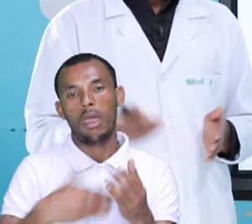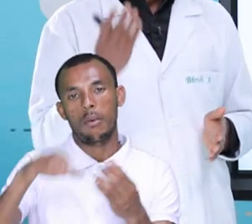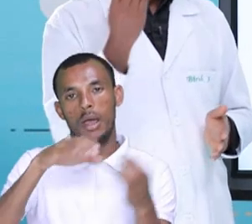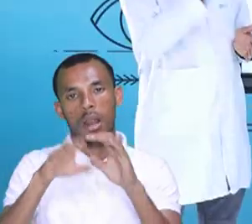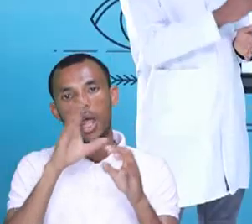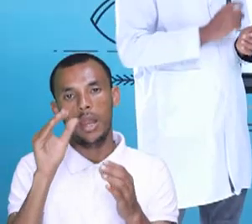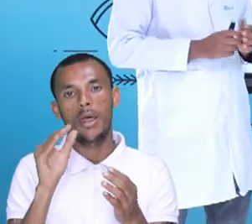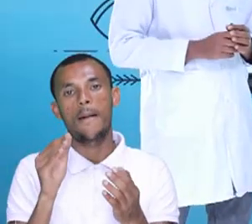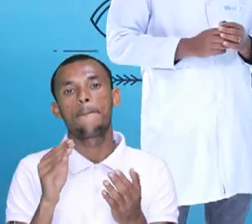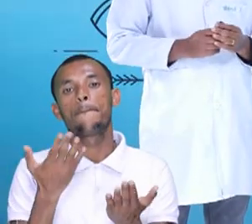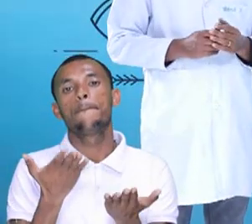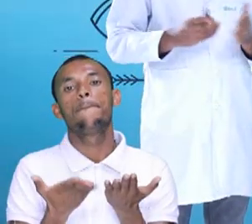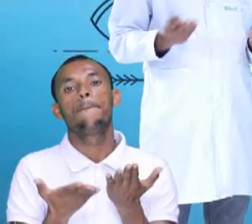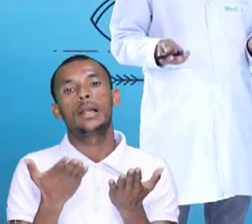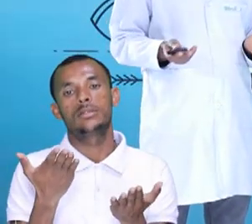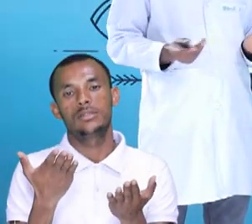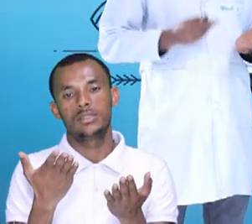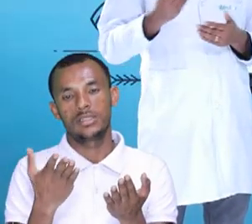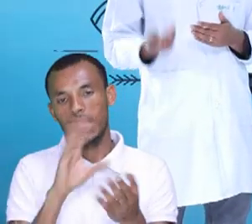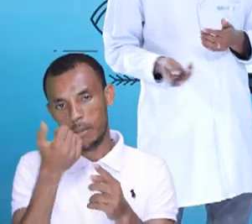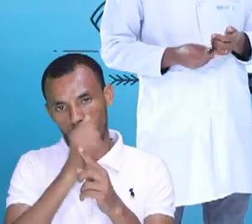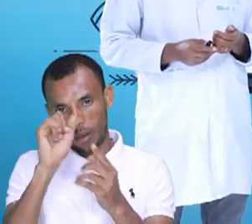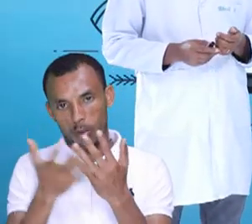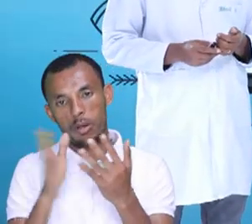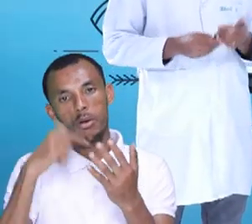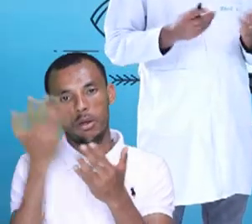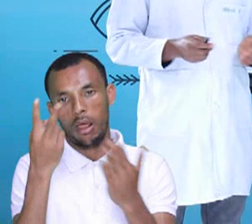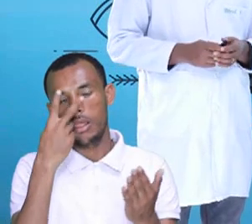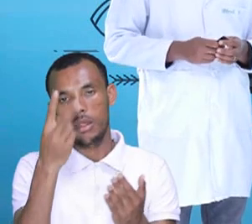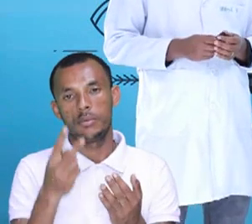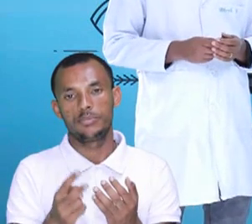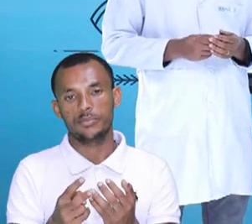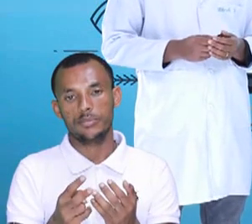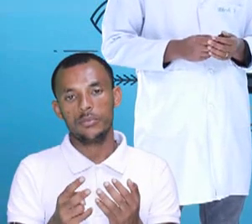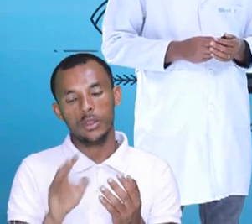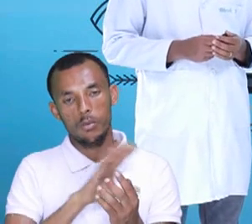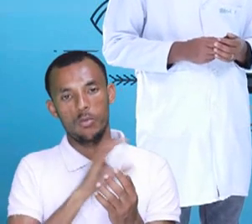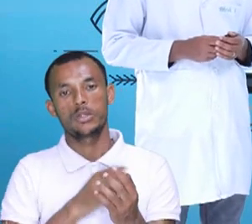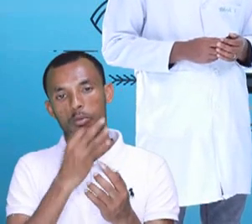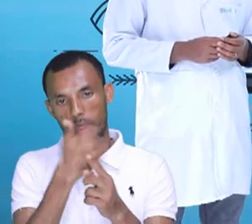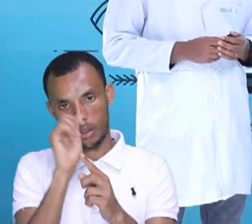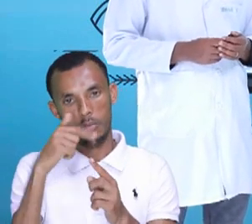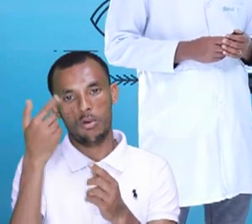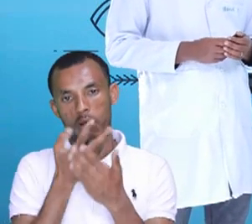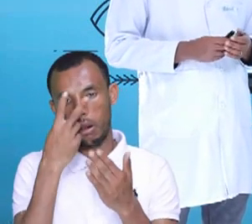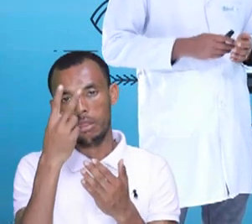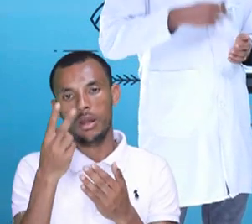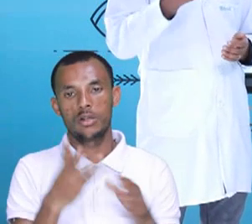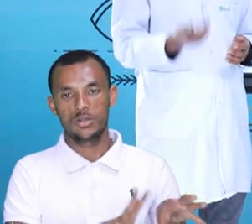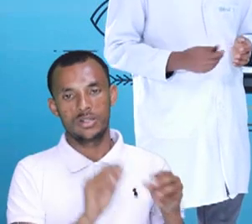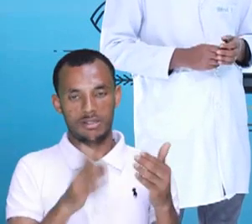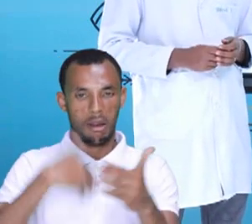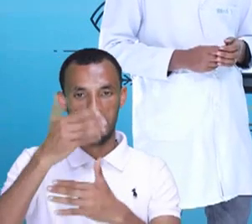theory. The other point is metallic bonding, what I mean by metallic bonding, also the properties of metallic bonding.